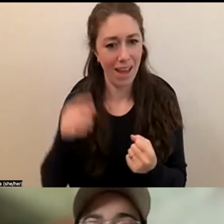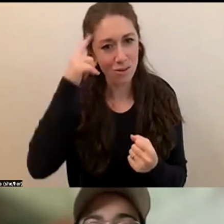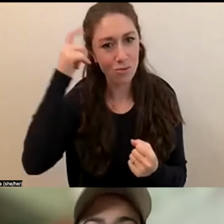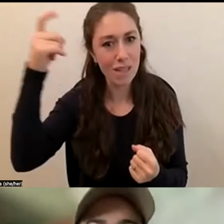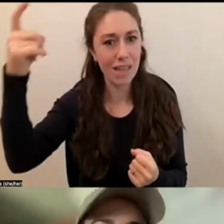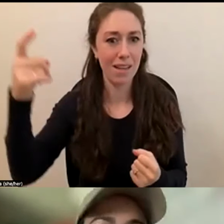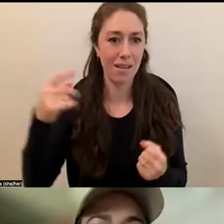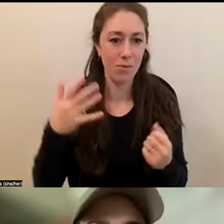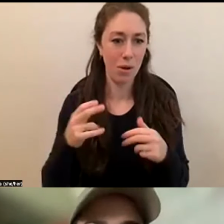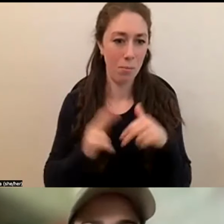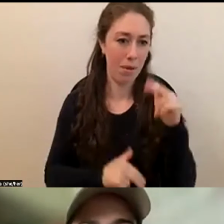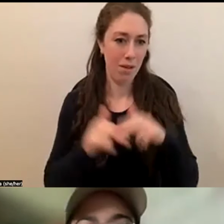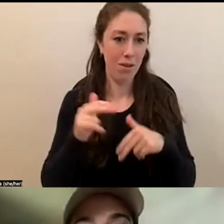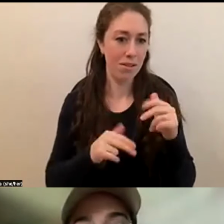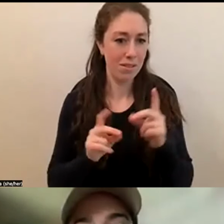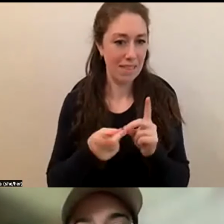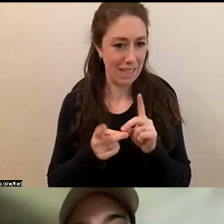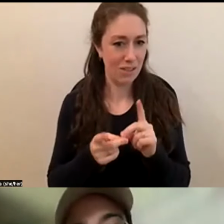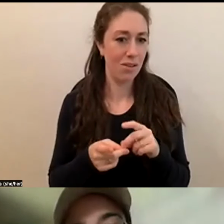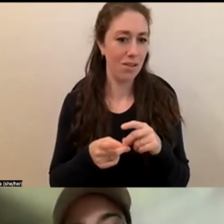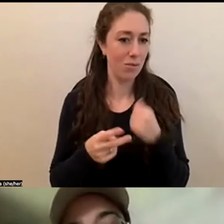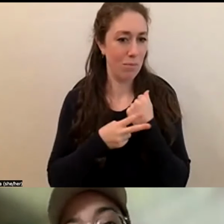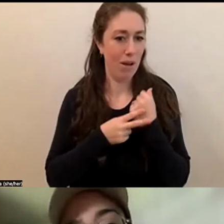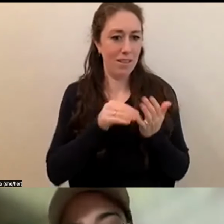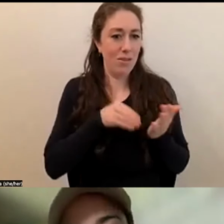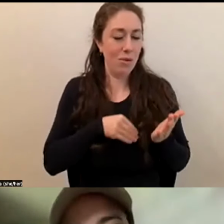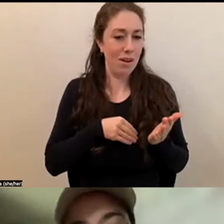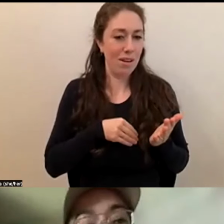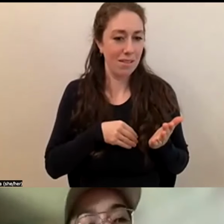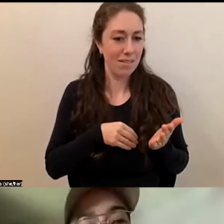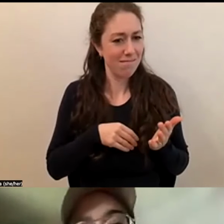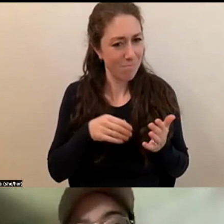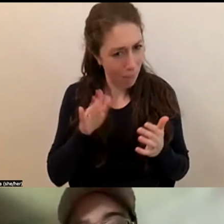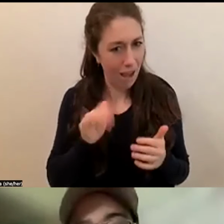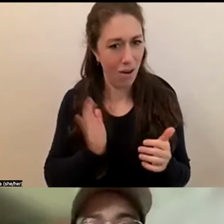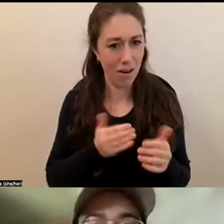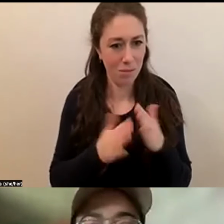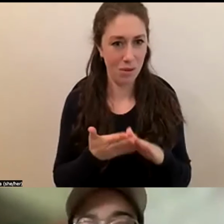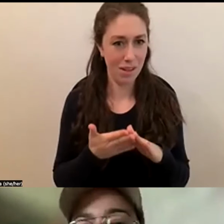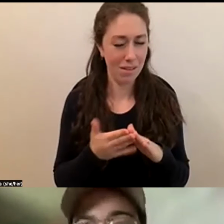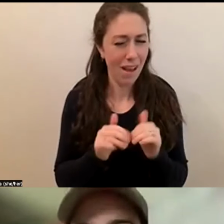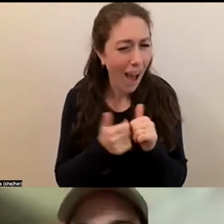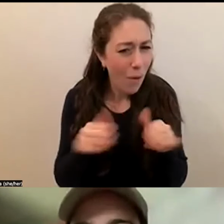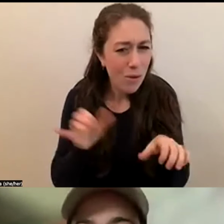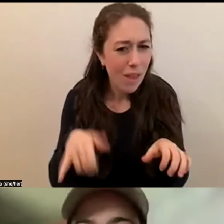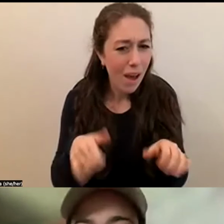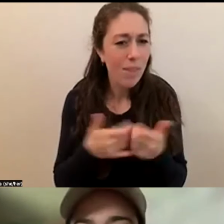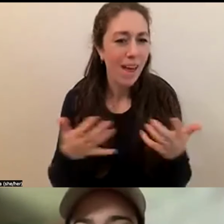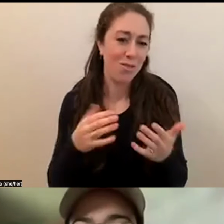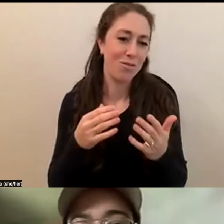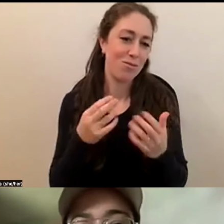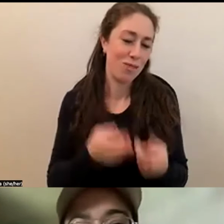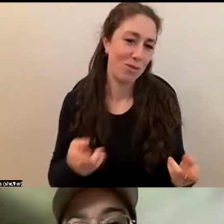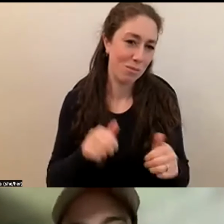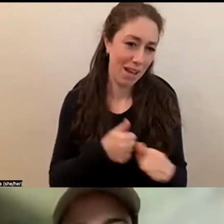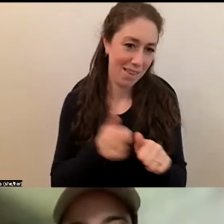building a digital repository for our region that is stewarded by our community. But how can we do that without, you know, the resources behind that